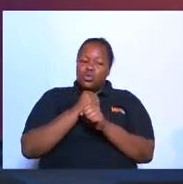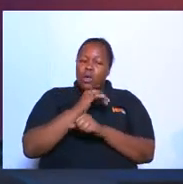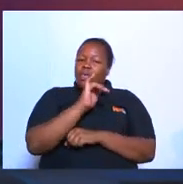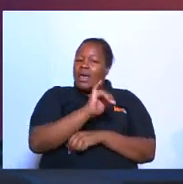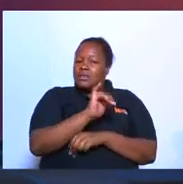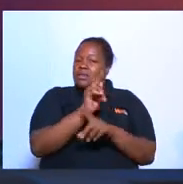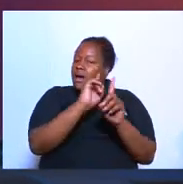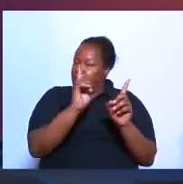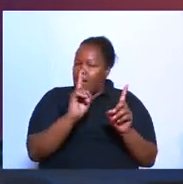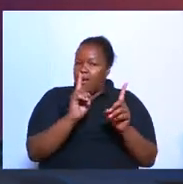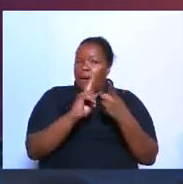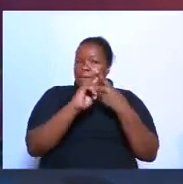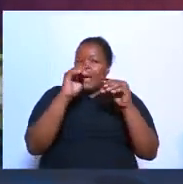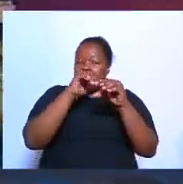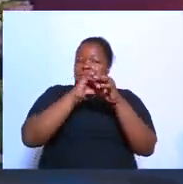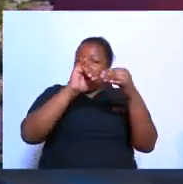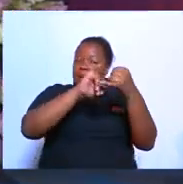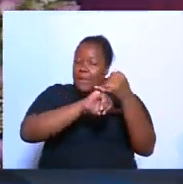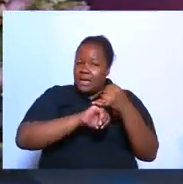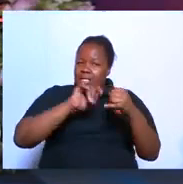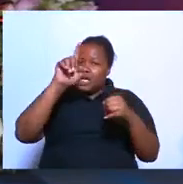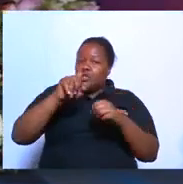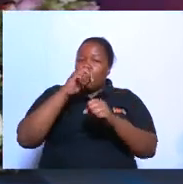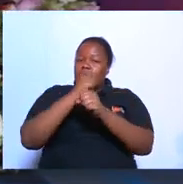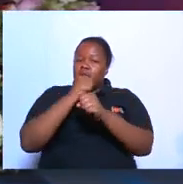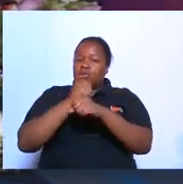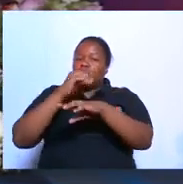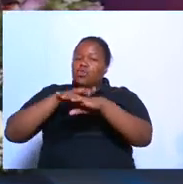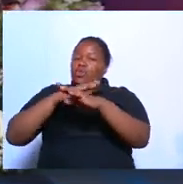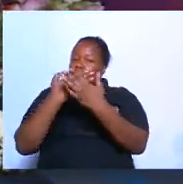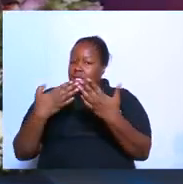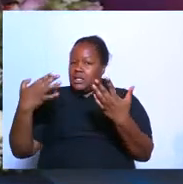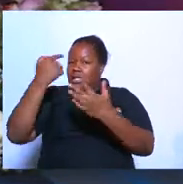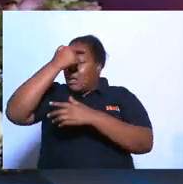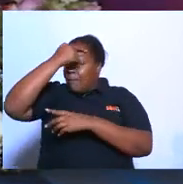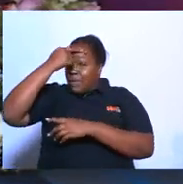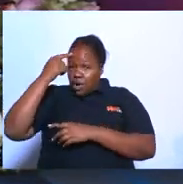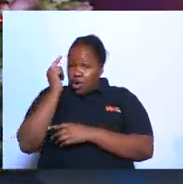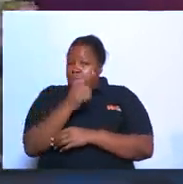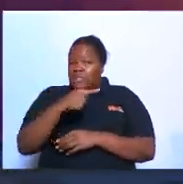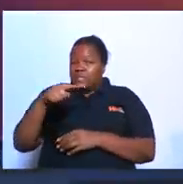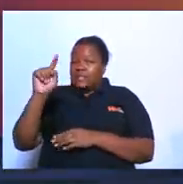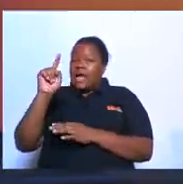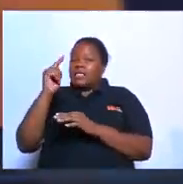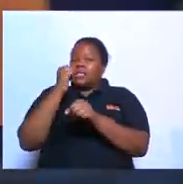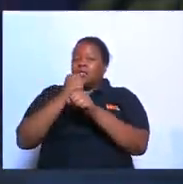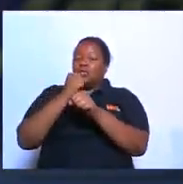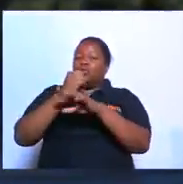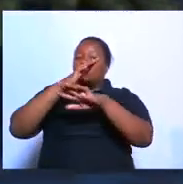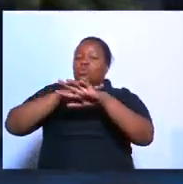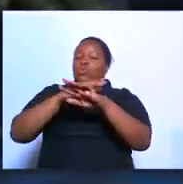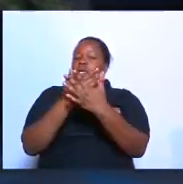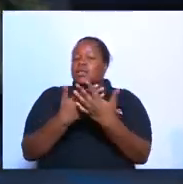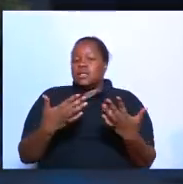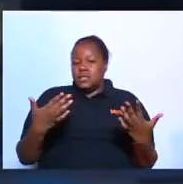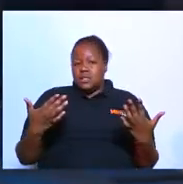in marriage you have to do good things because it is right to do good things